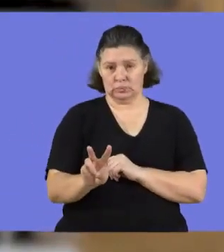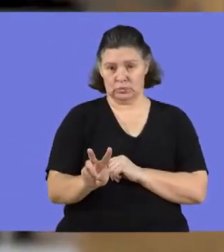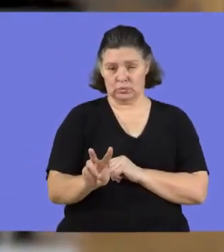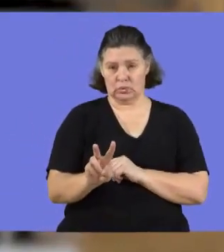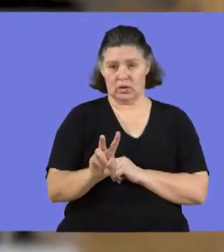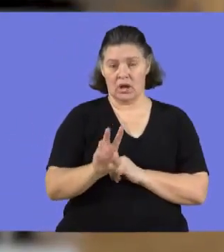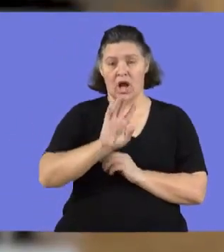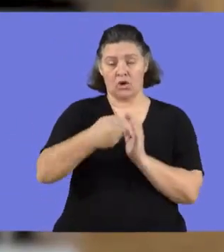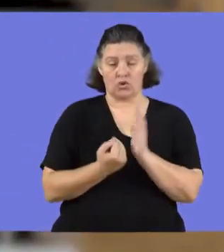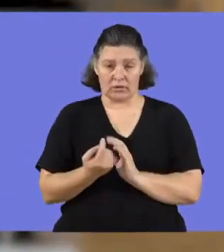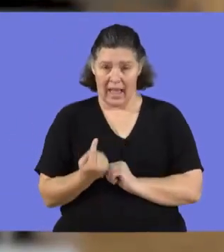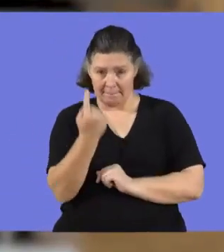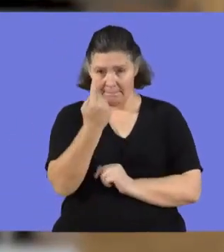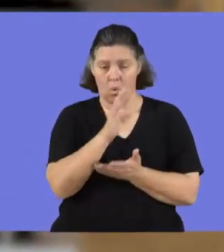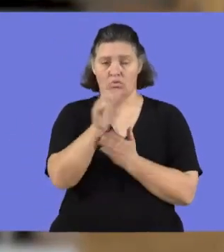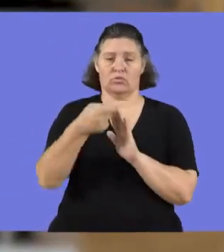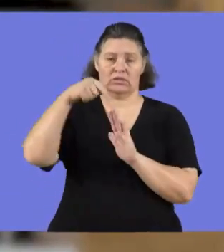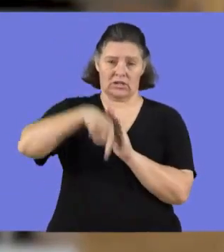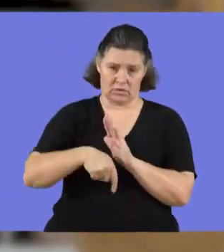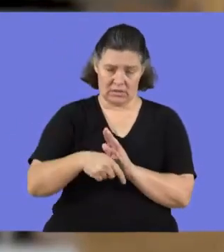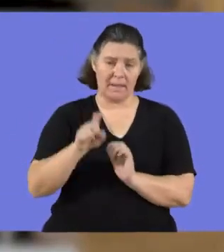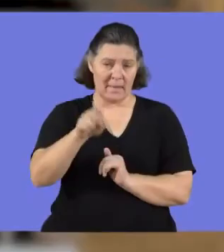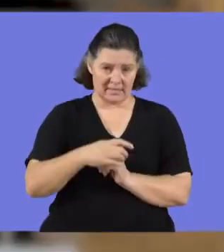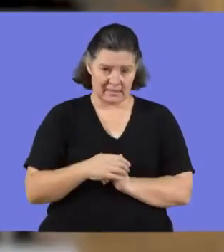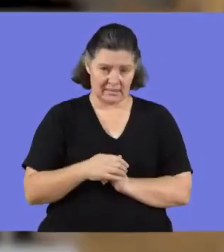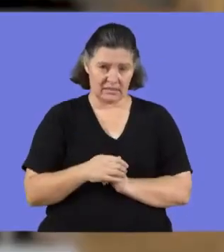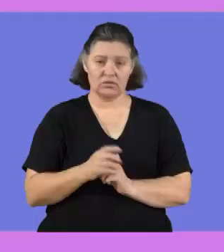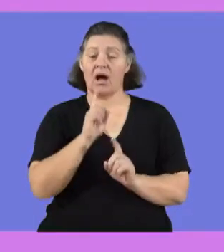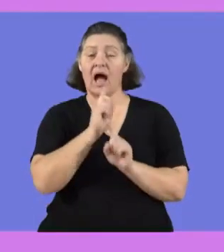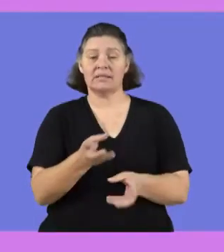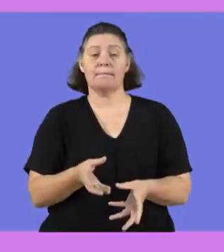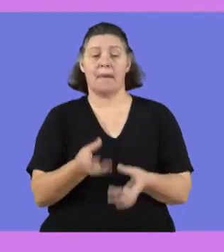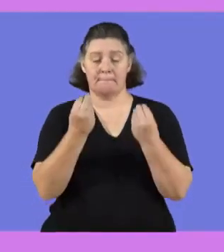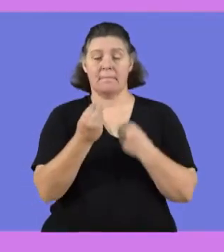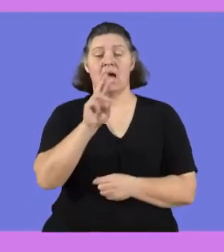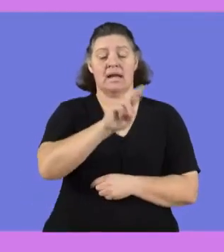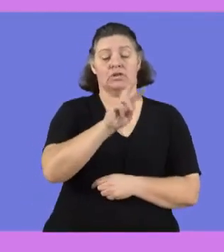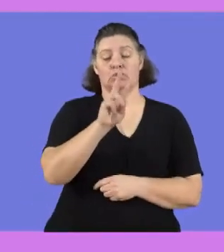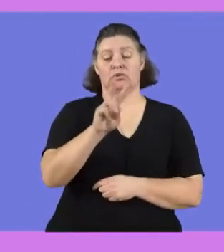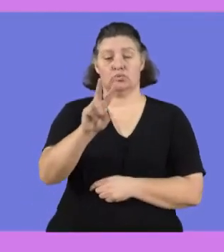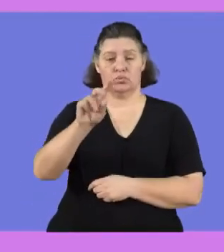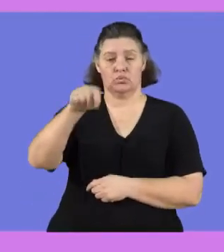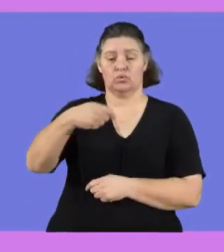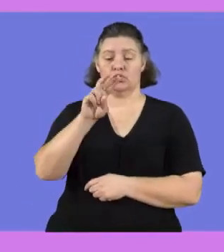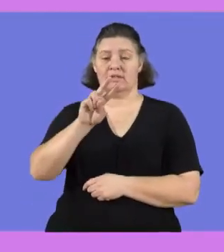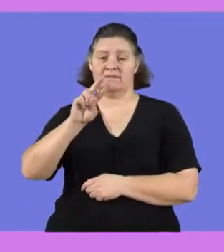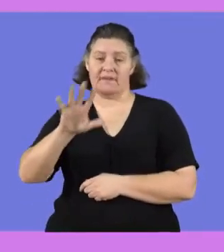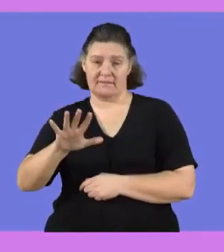values, then you need to round off the values. Therefore, the answer that you got is 22